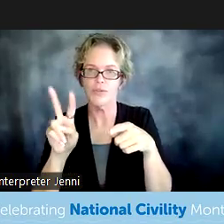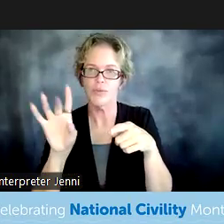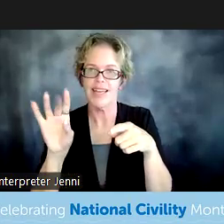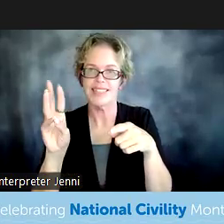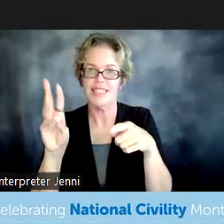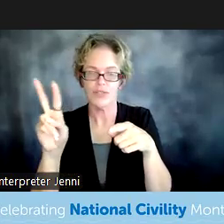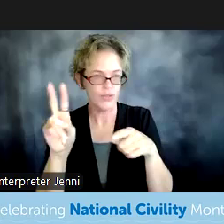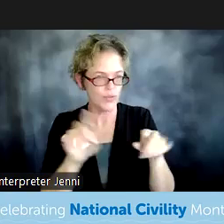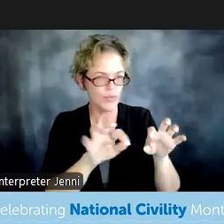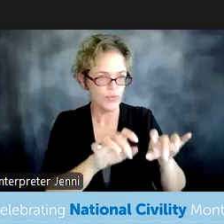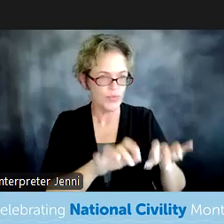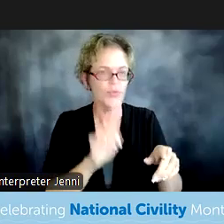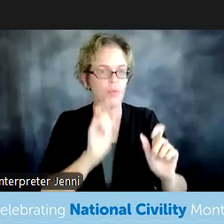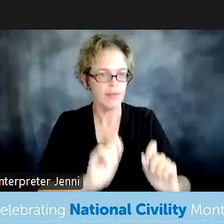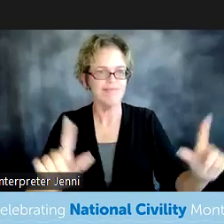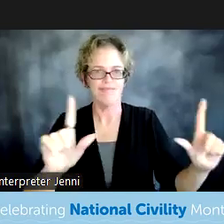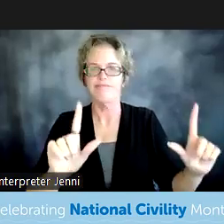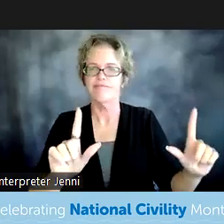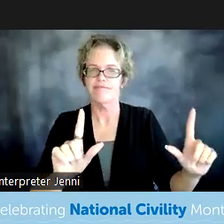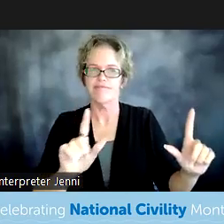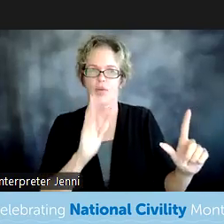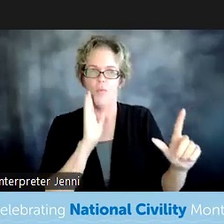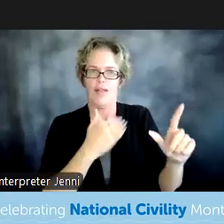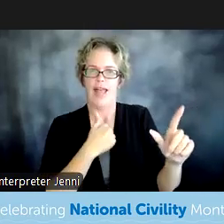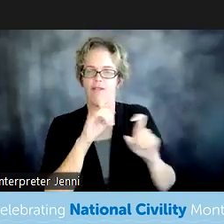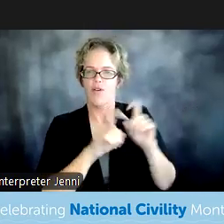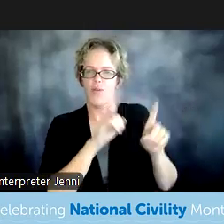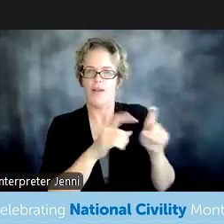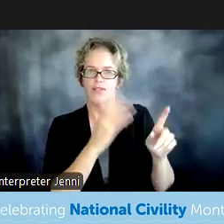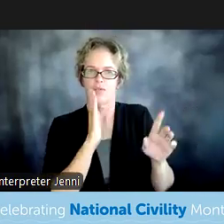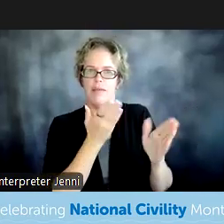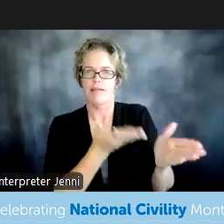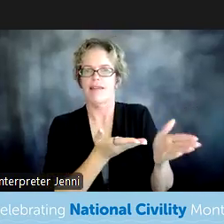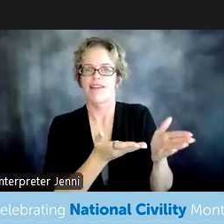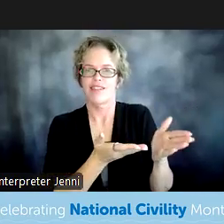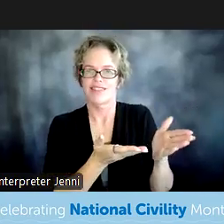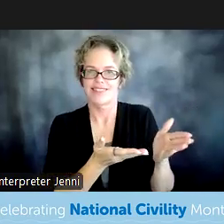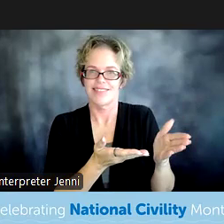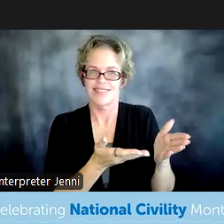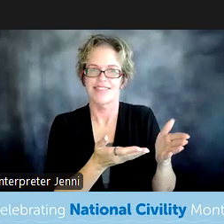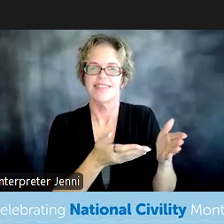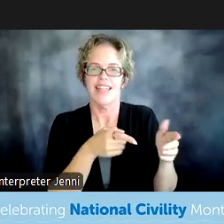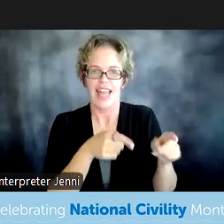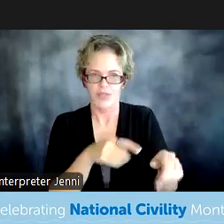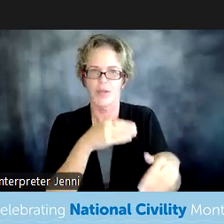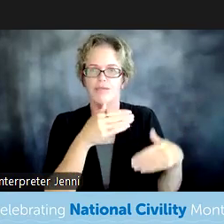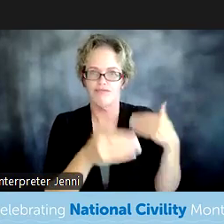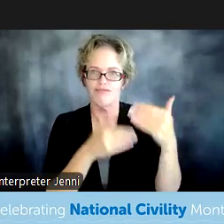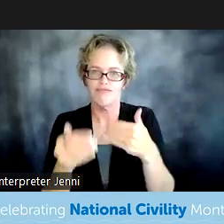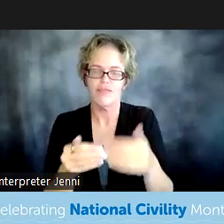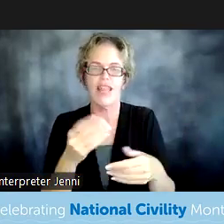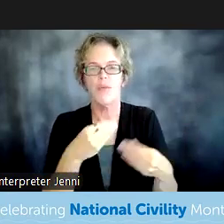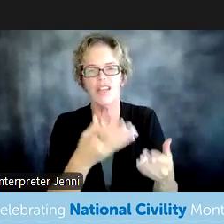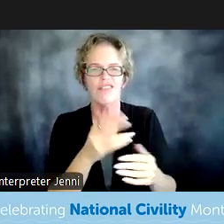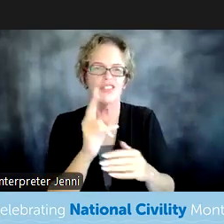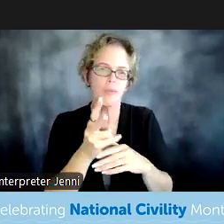95422862, you will be able to get to the screen where the questions will automatically appear on your screen as we go through them. And then there'll be 2 minutes or